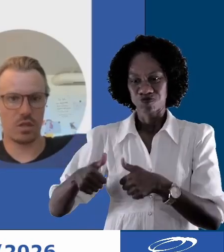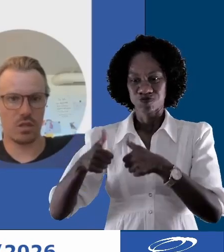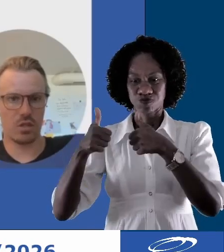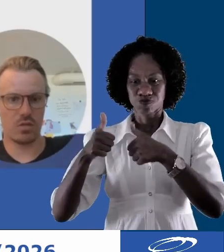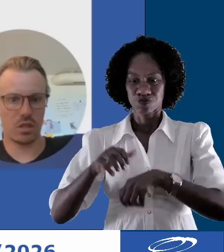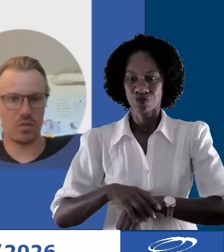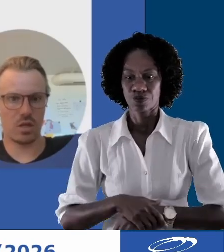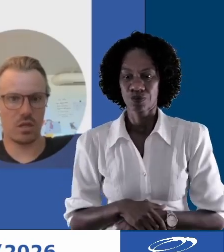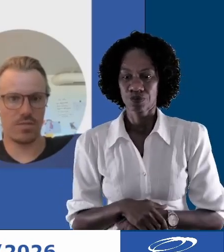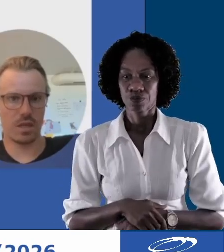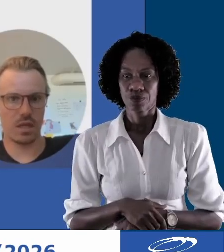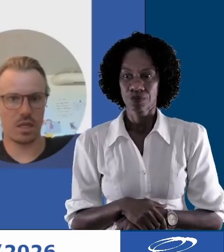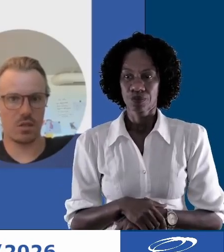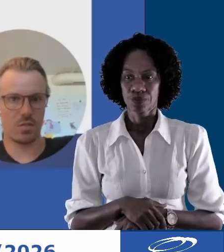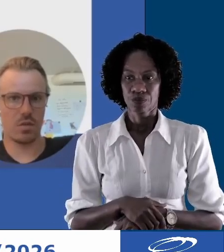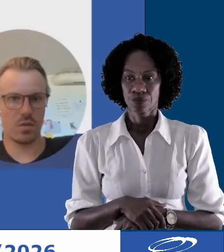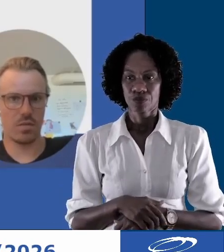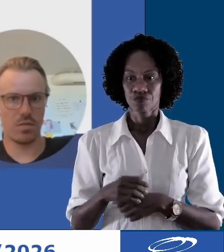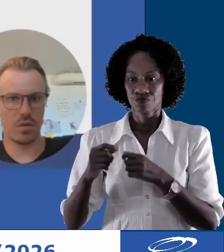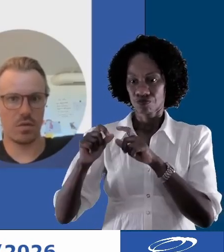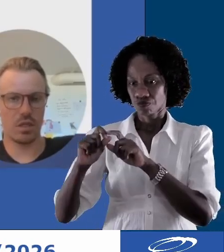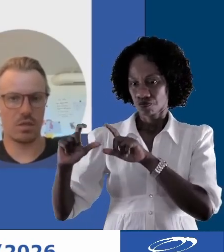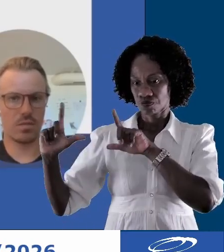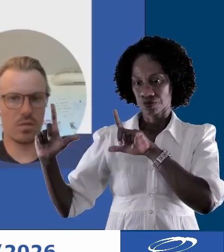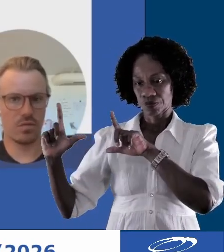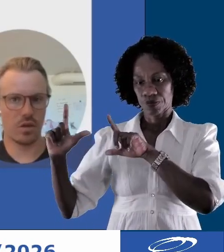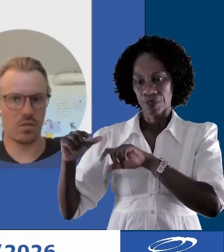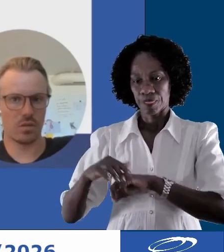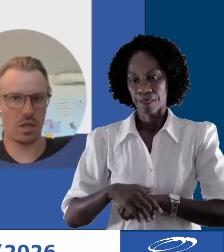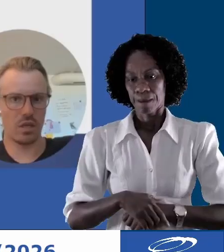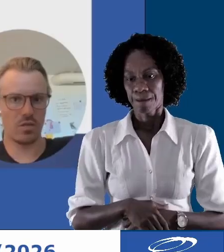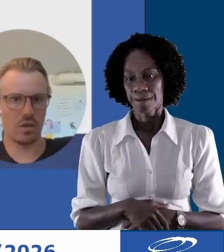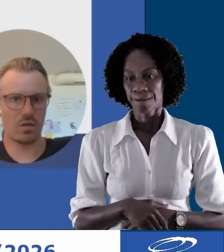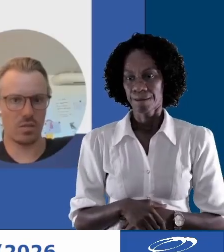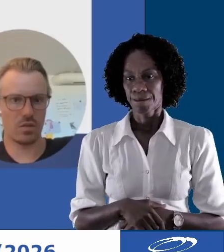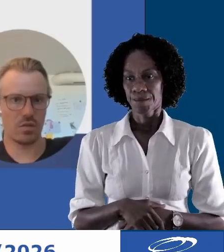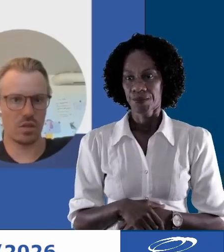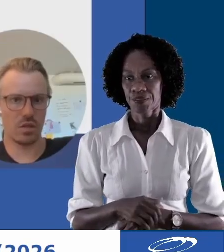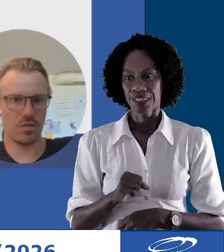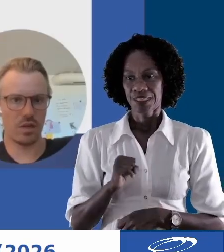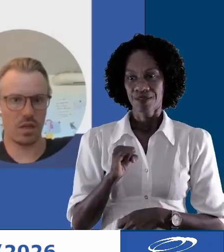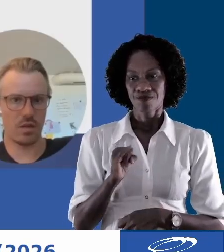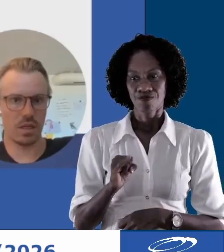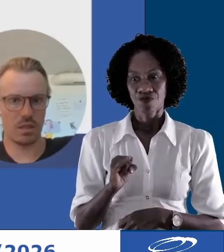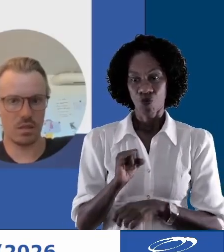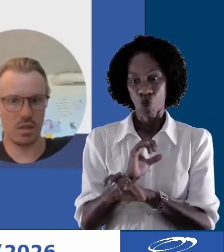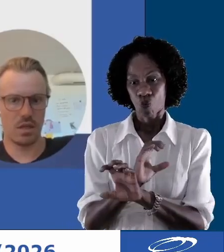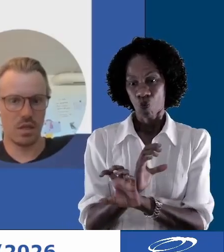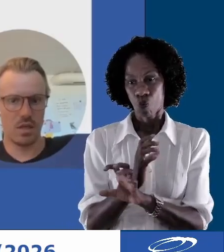subcutaneous tissue, that's the red, and cancellous bone, that's the blue, following intravenous administration of